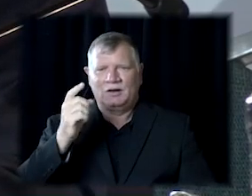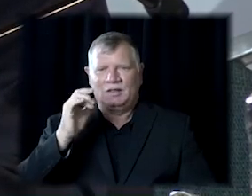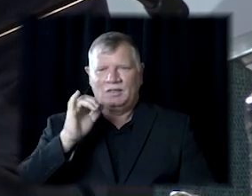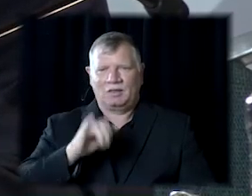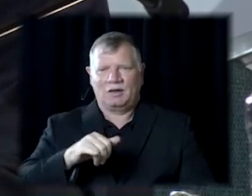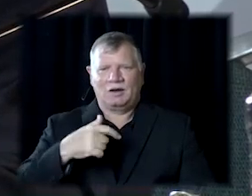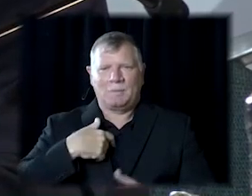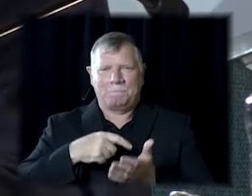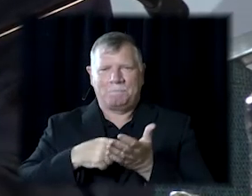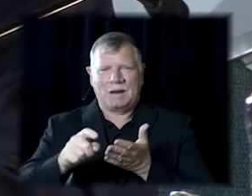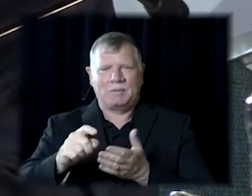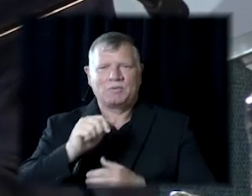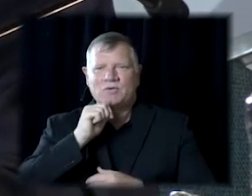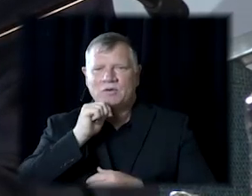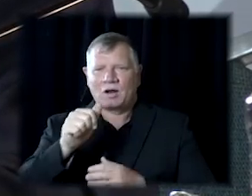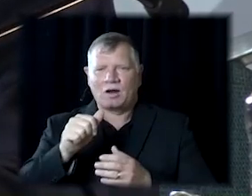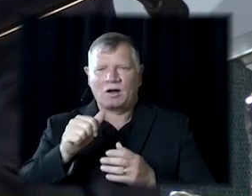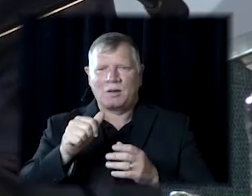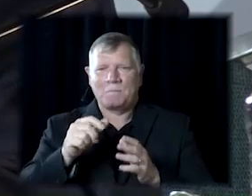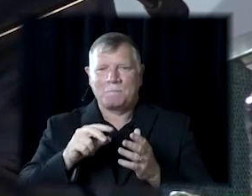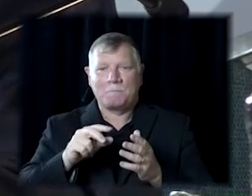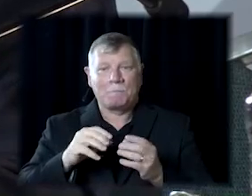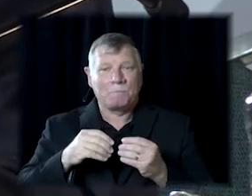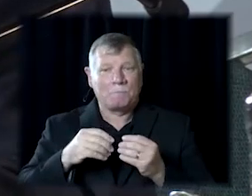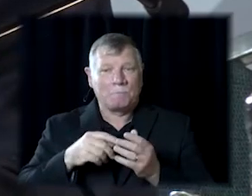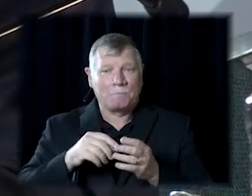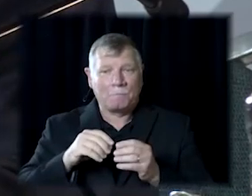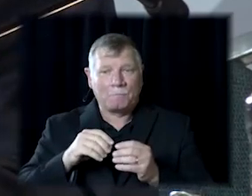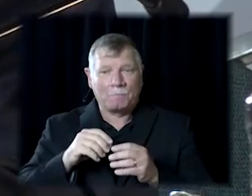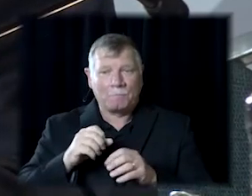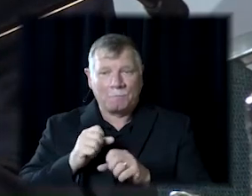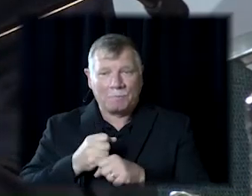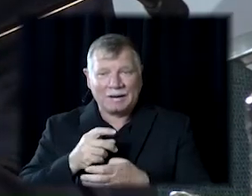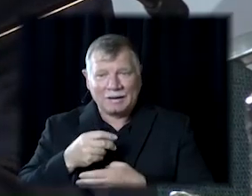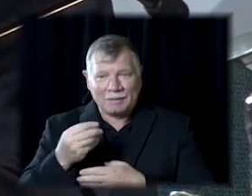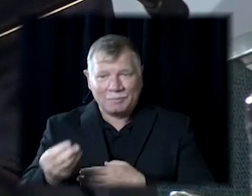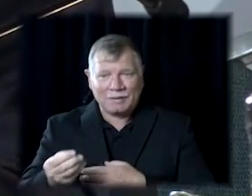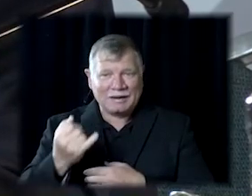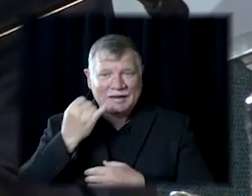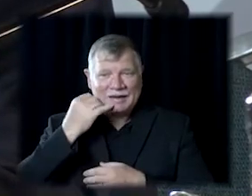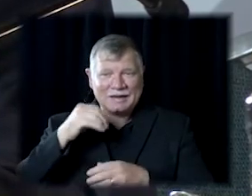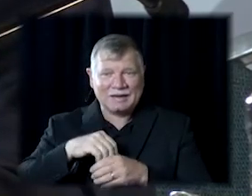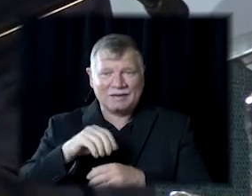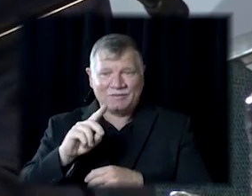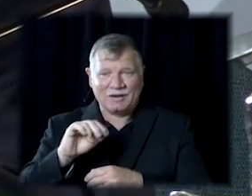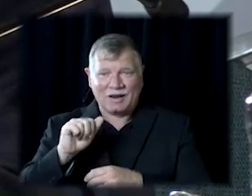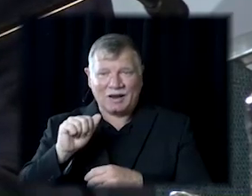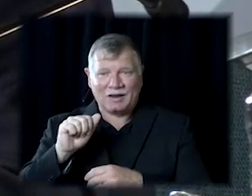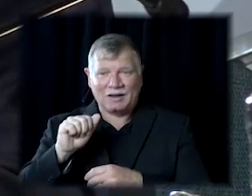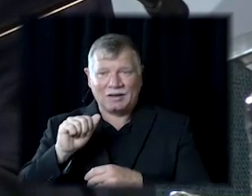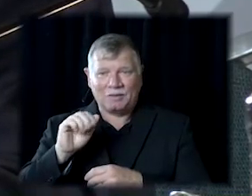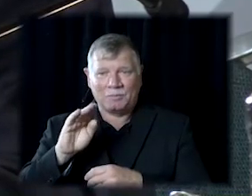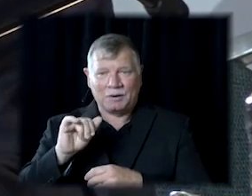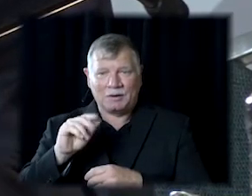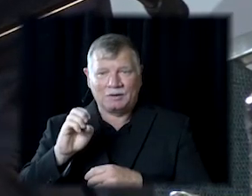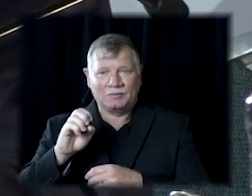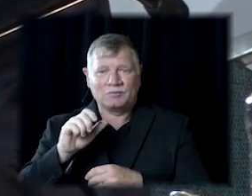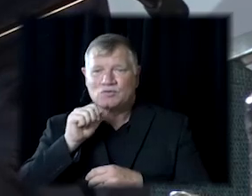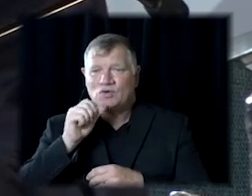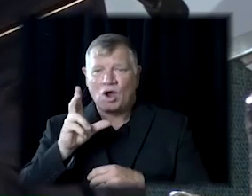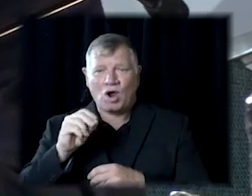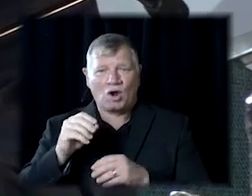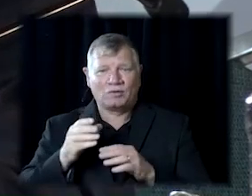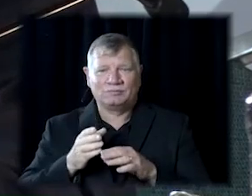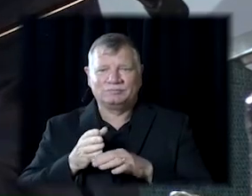payments shouldn't be made unless the contract is in the database and the payment should not be in excess of what